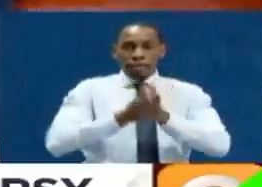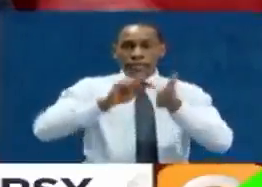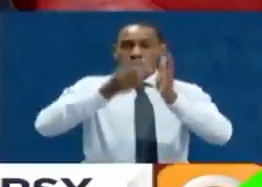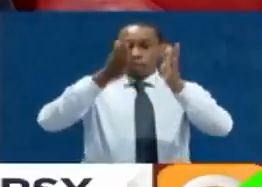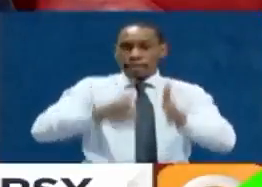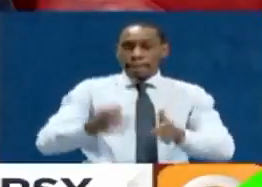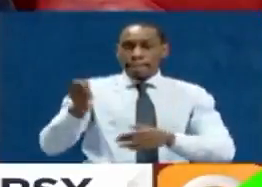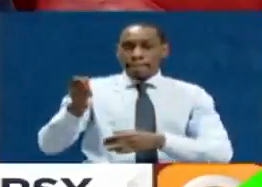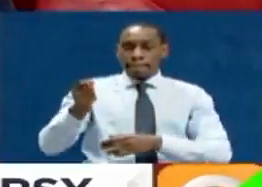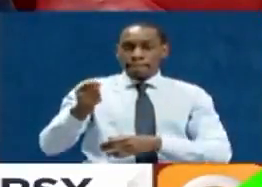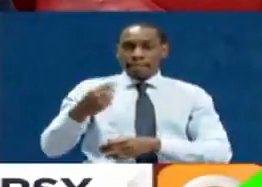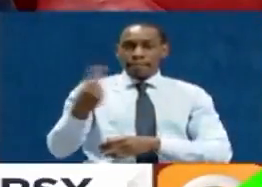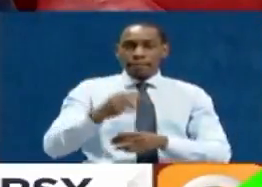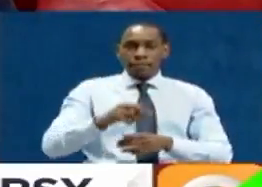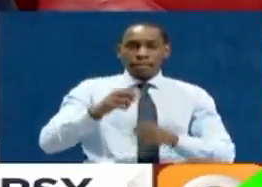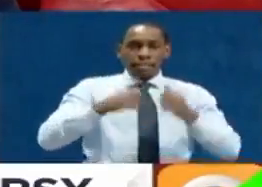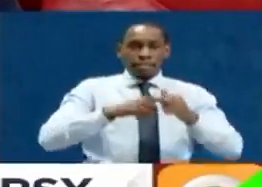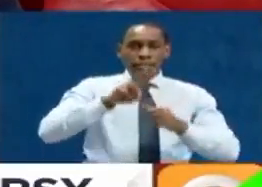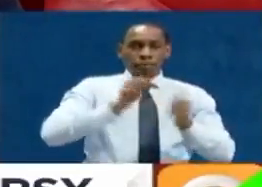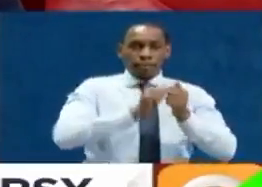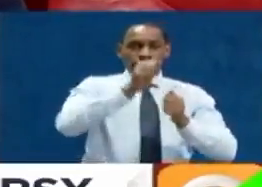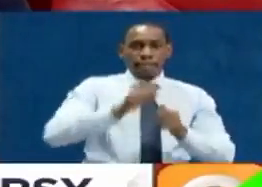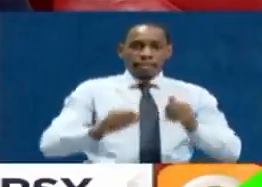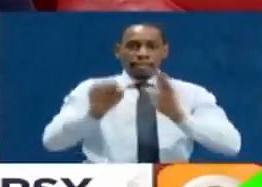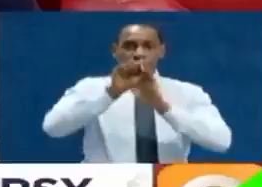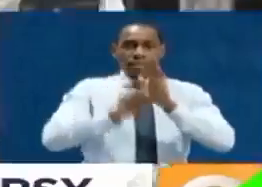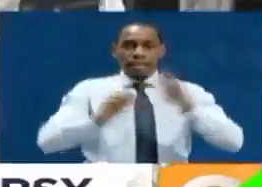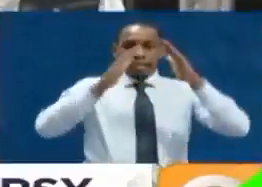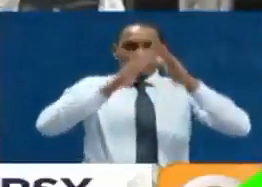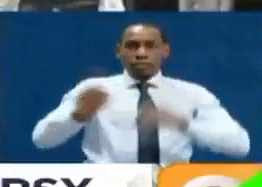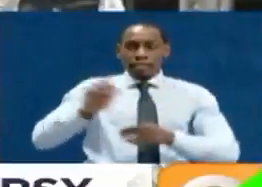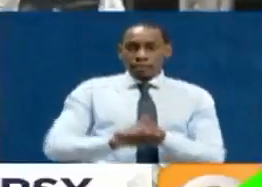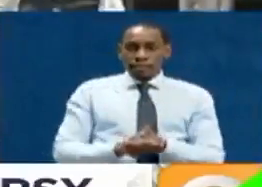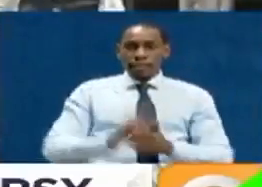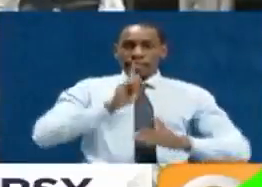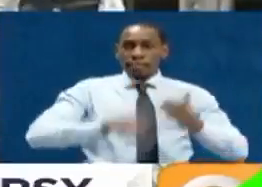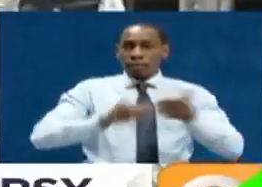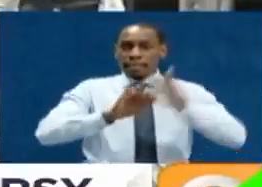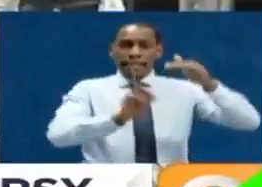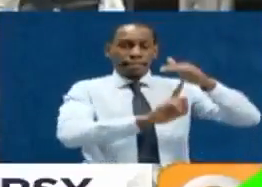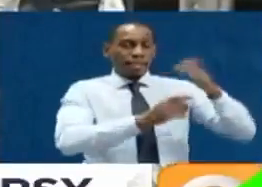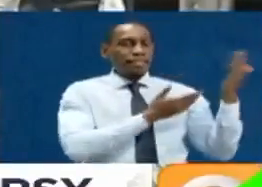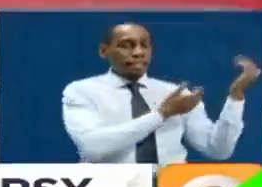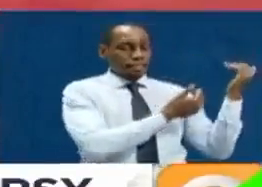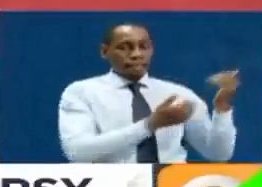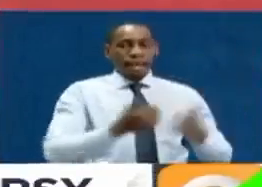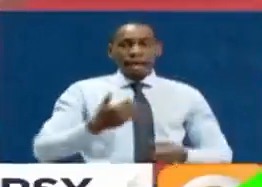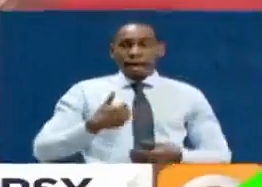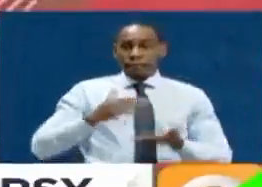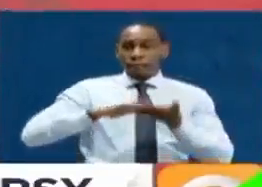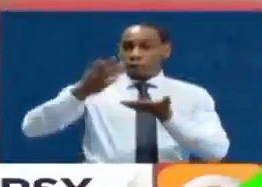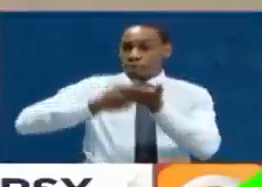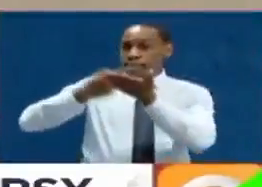contractors on February 6, 2015 at State House, Nairobi. Githu further says that the ministry was expected to enter into